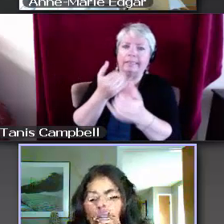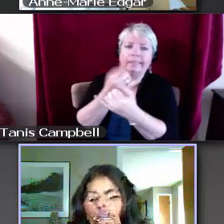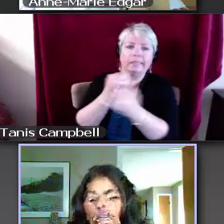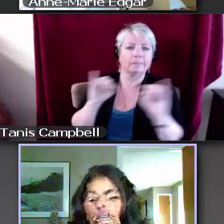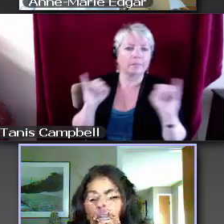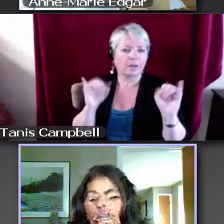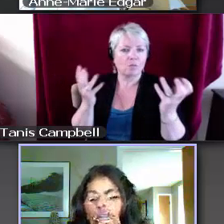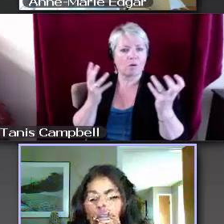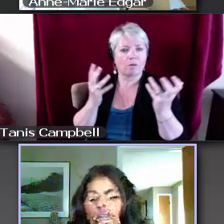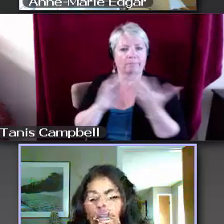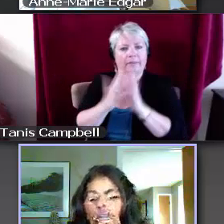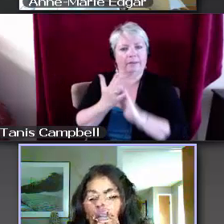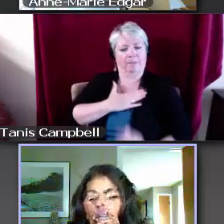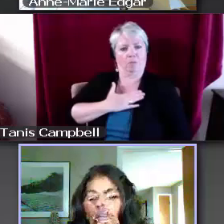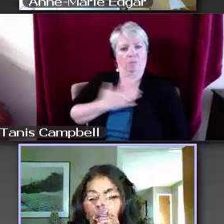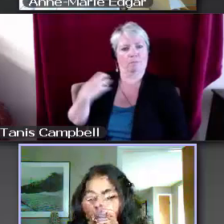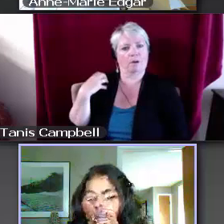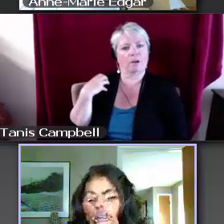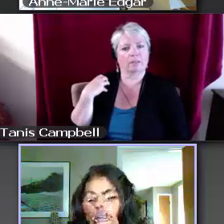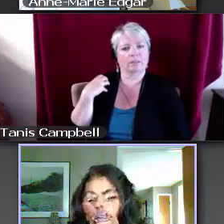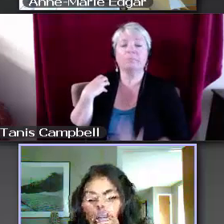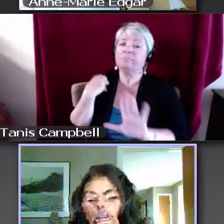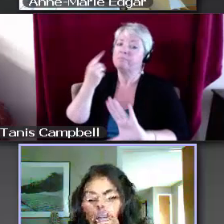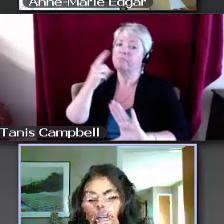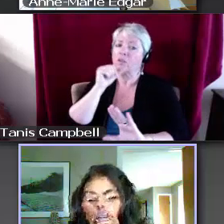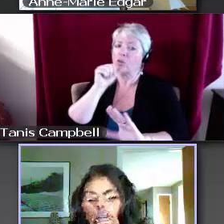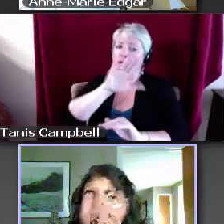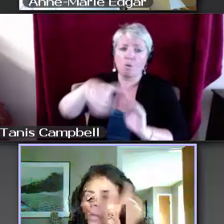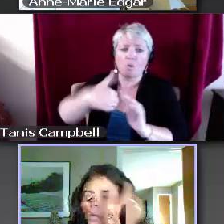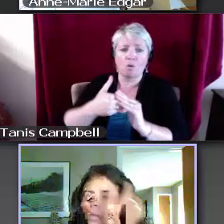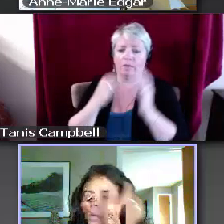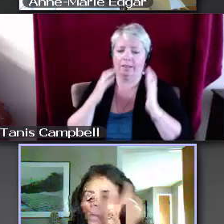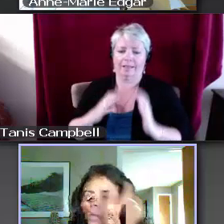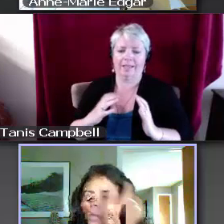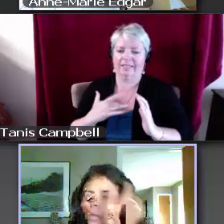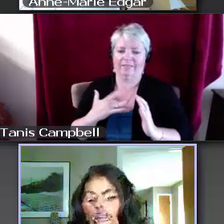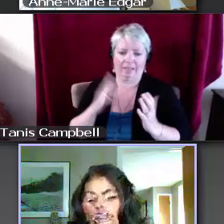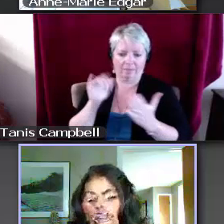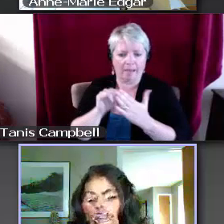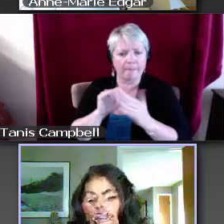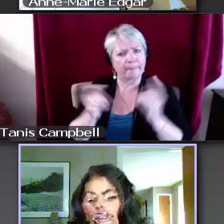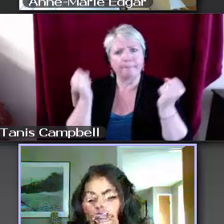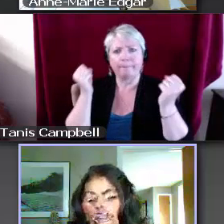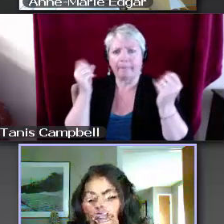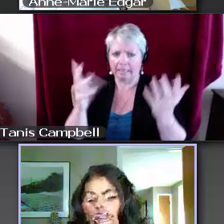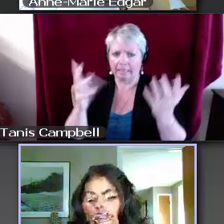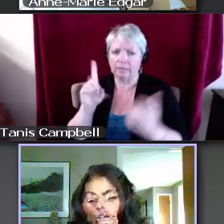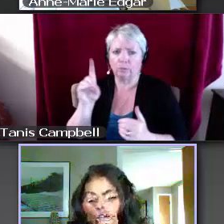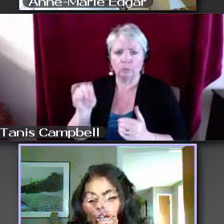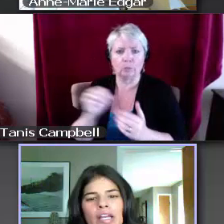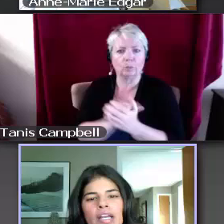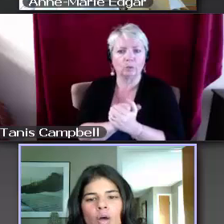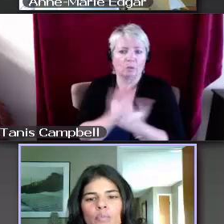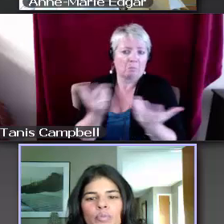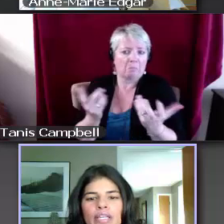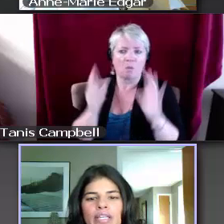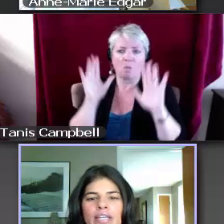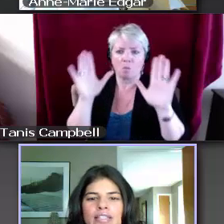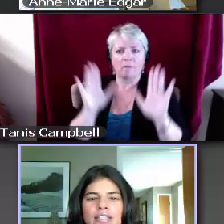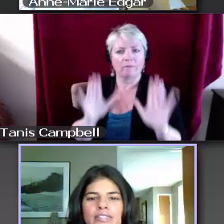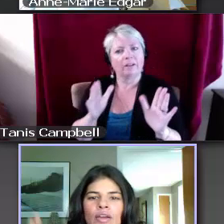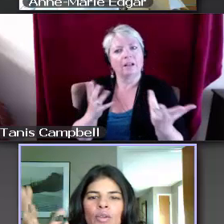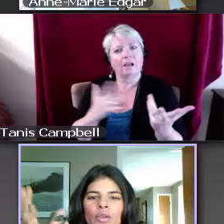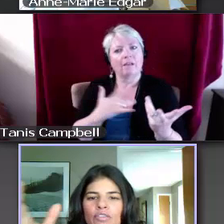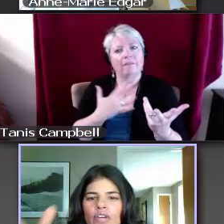their own bosses. That's not all of our client base, but we certainly do see quite a bit of that. I think it's a really great